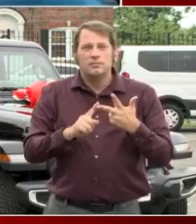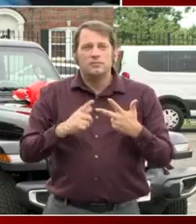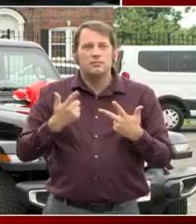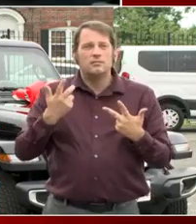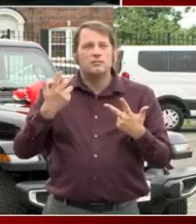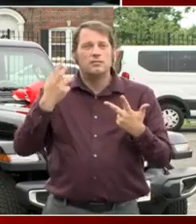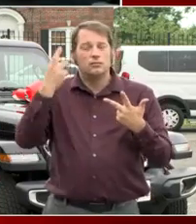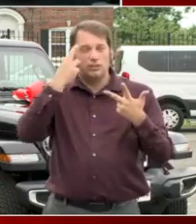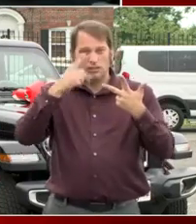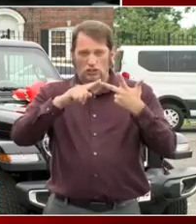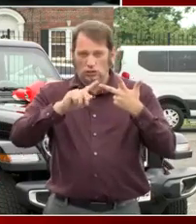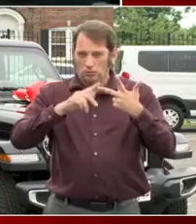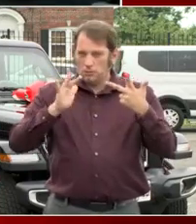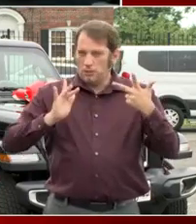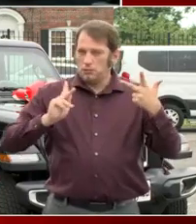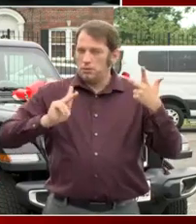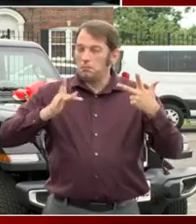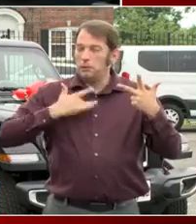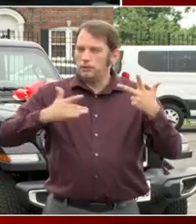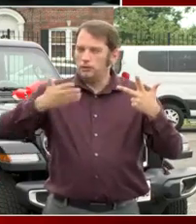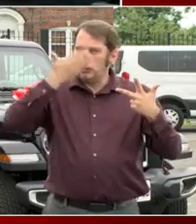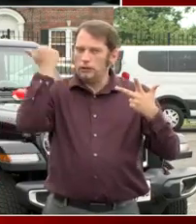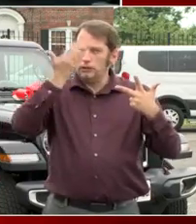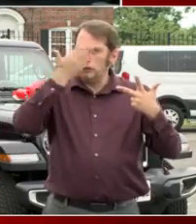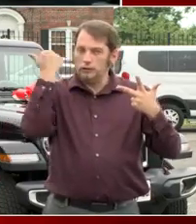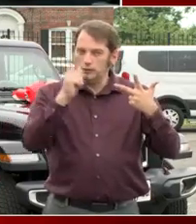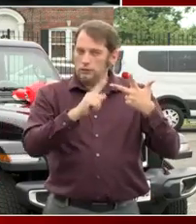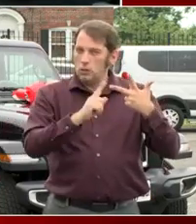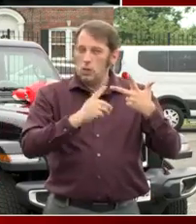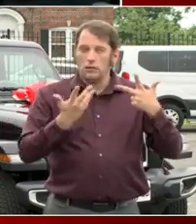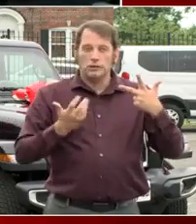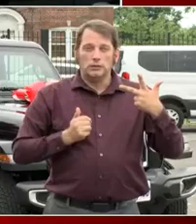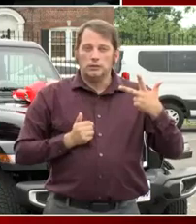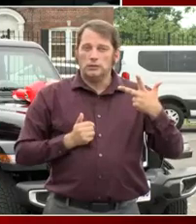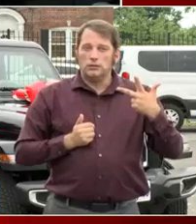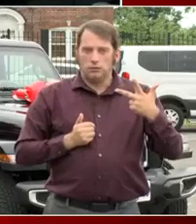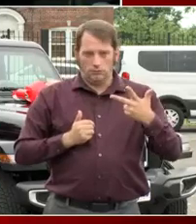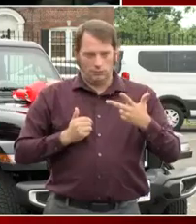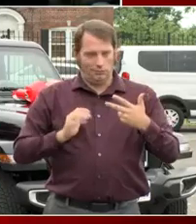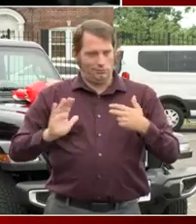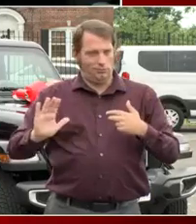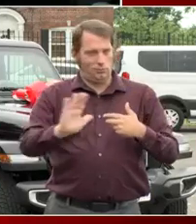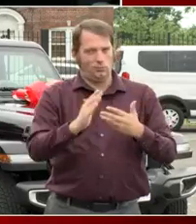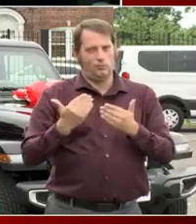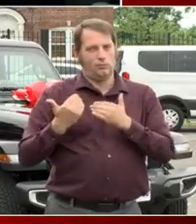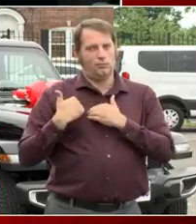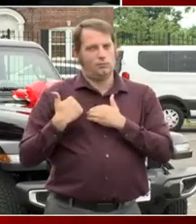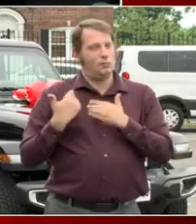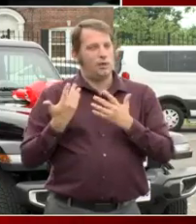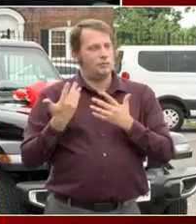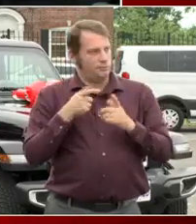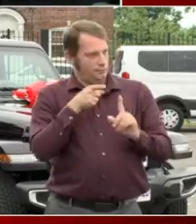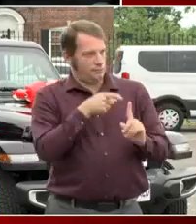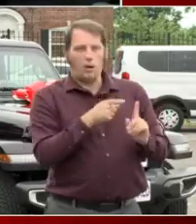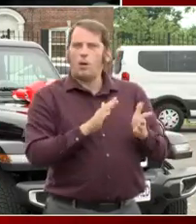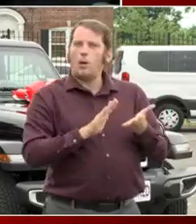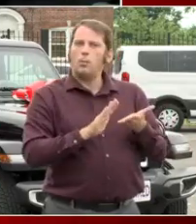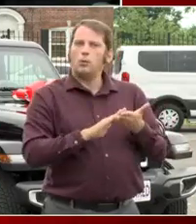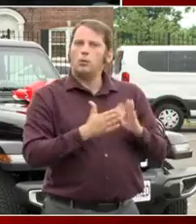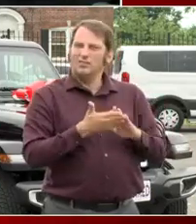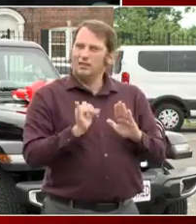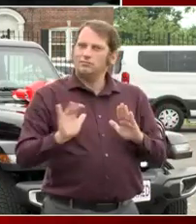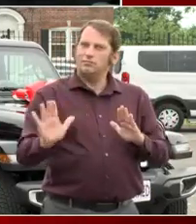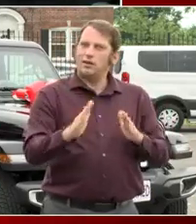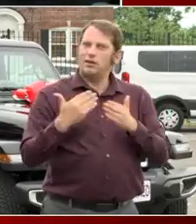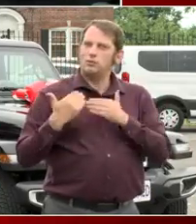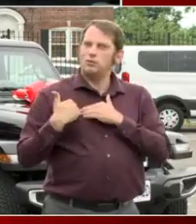is it's part of your responsibility to your community. Why do I say that? Because if you're a young person and